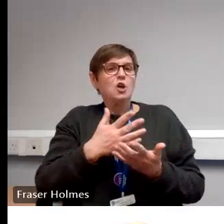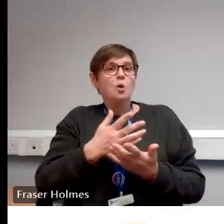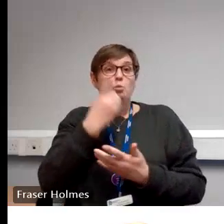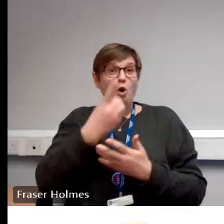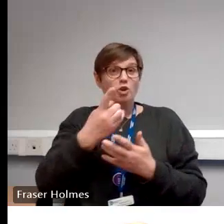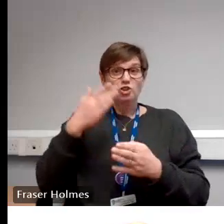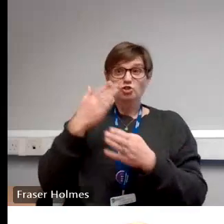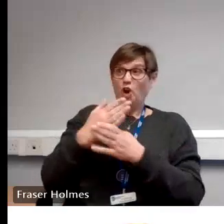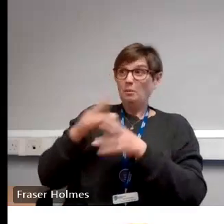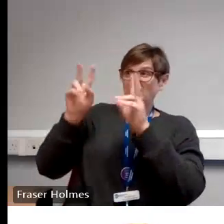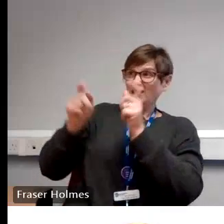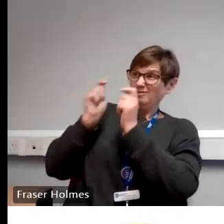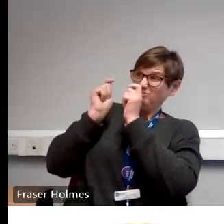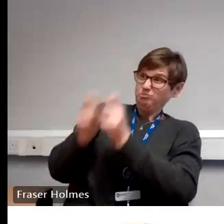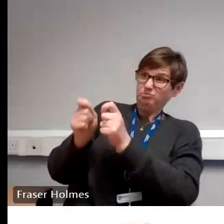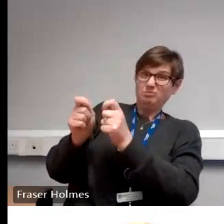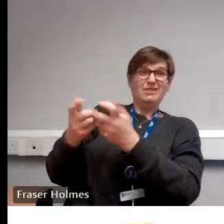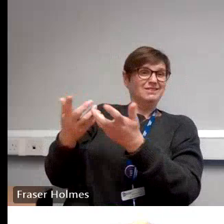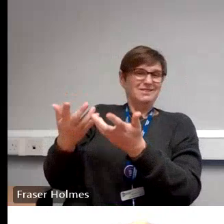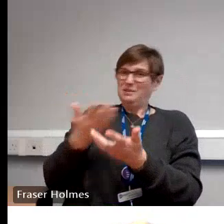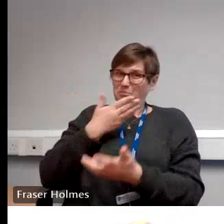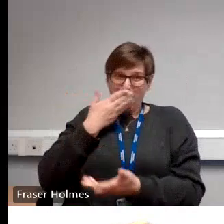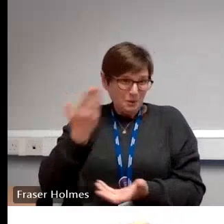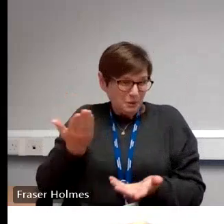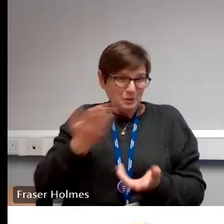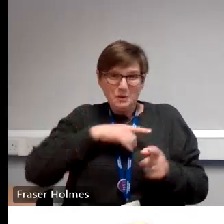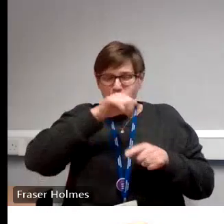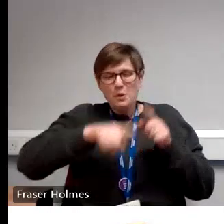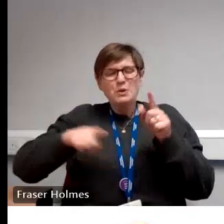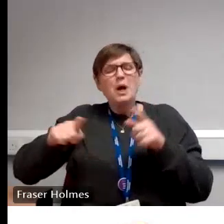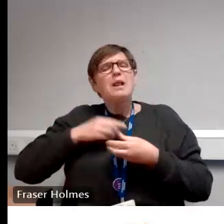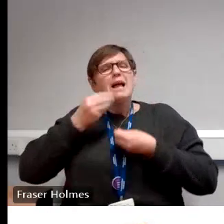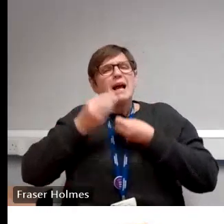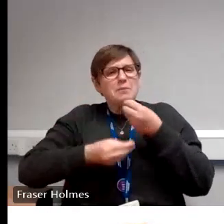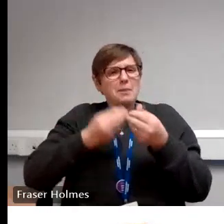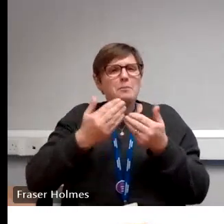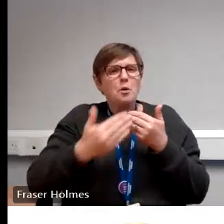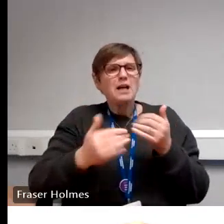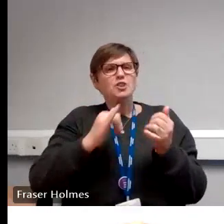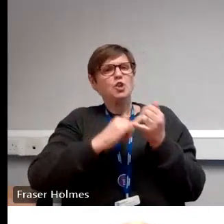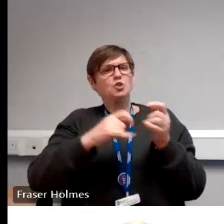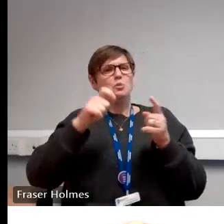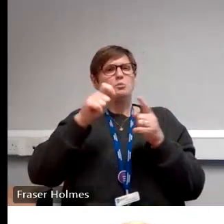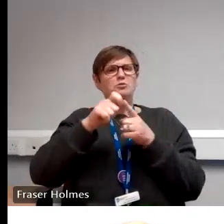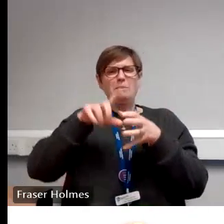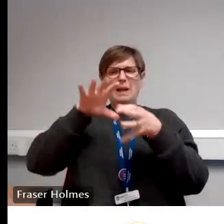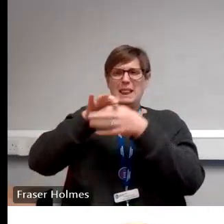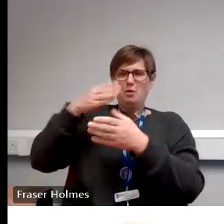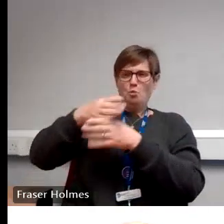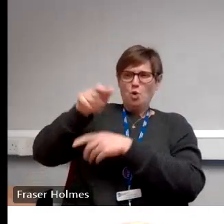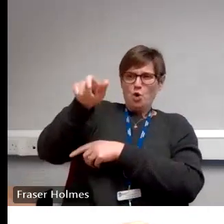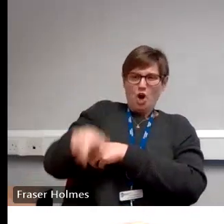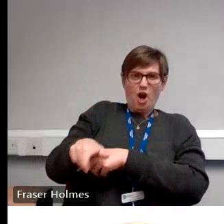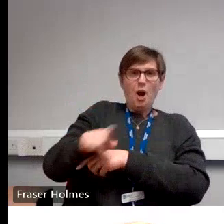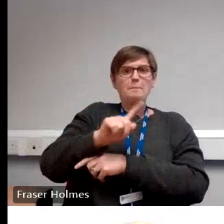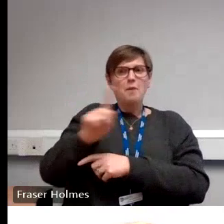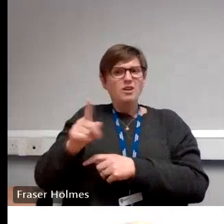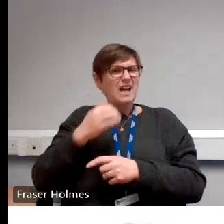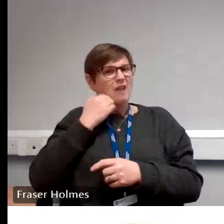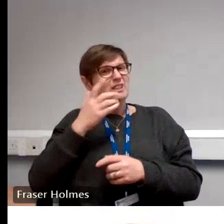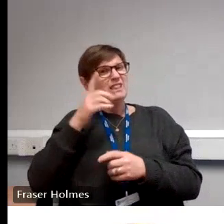title for a social prescriber. So we will talk a little bit more now about social prescribing link workers, but not every PCN calls